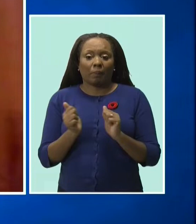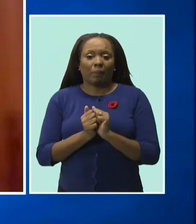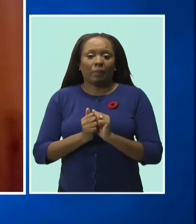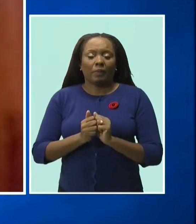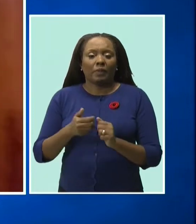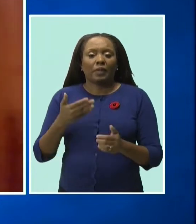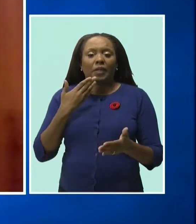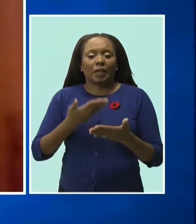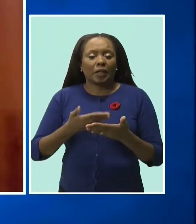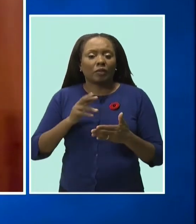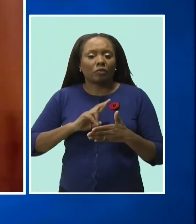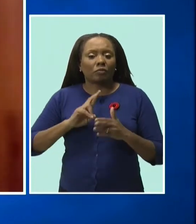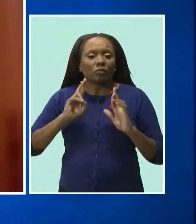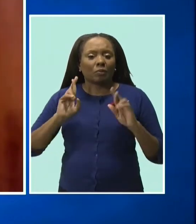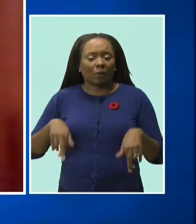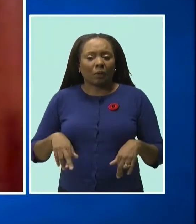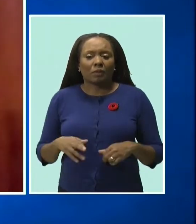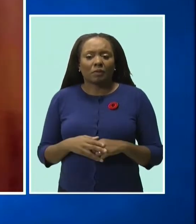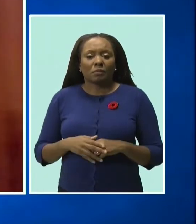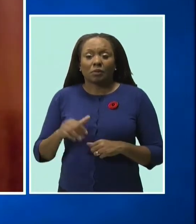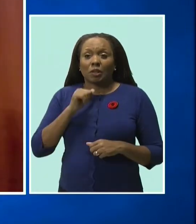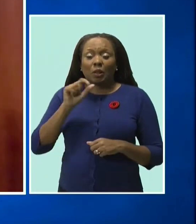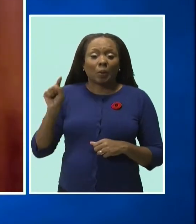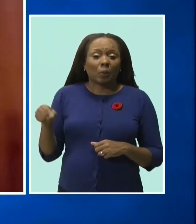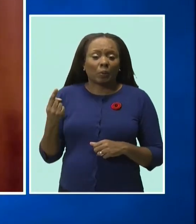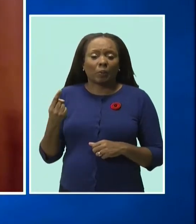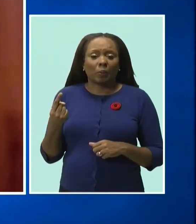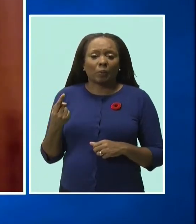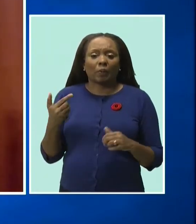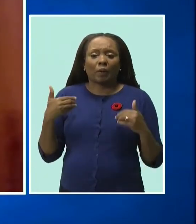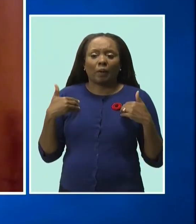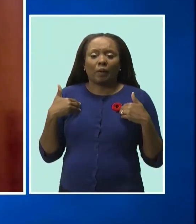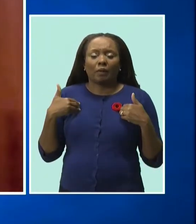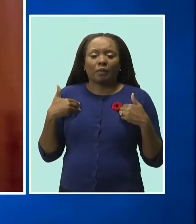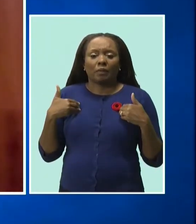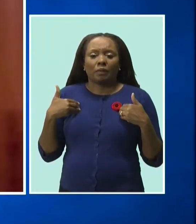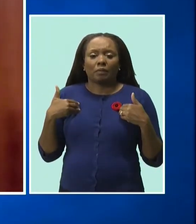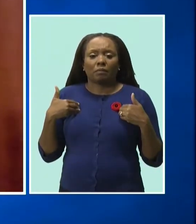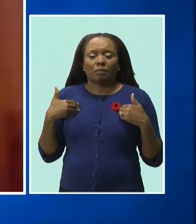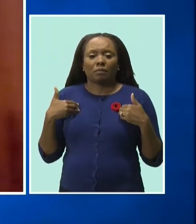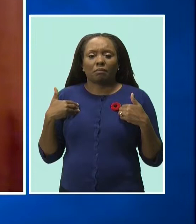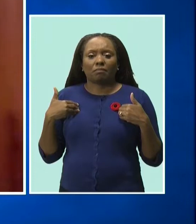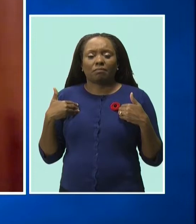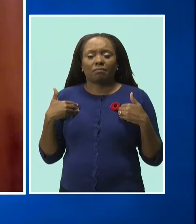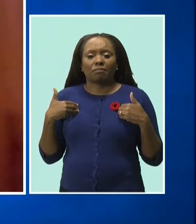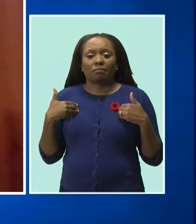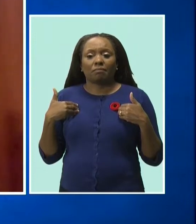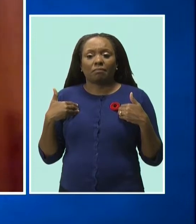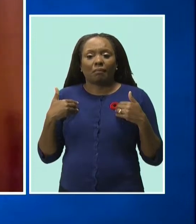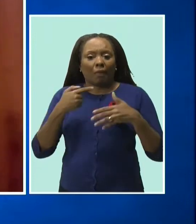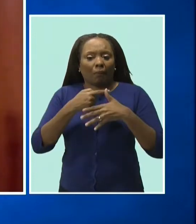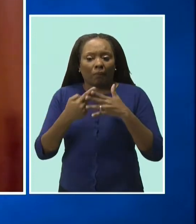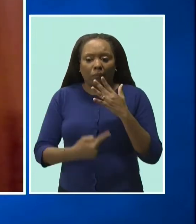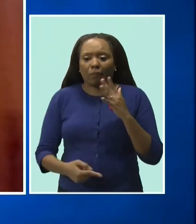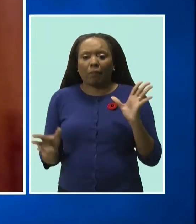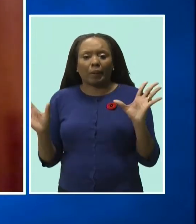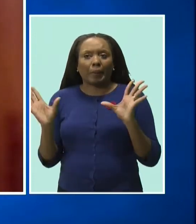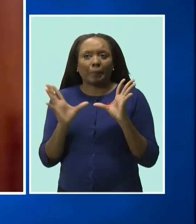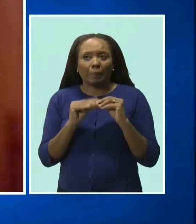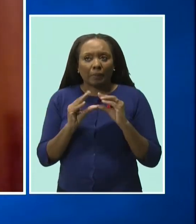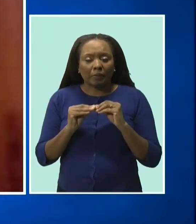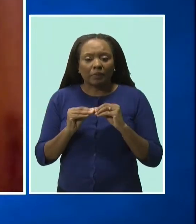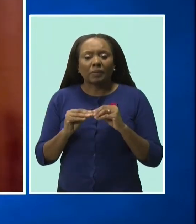response, not only in terms of being able to have a full suite of meetings, but more importantly,